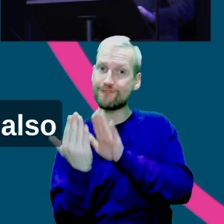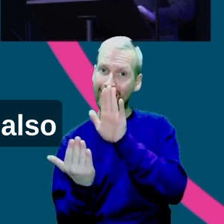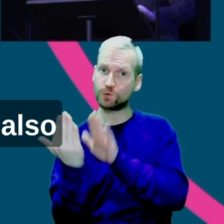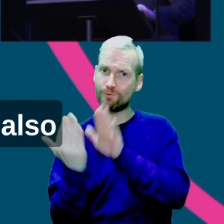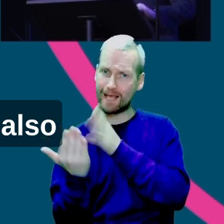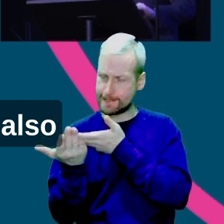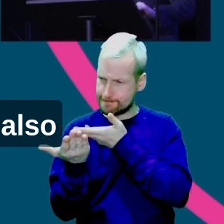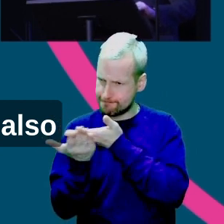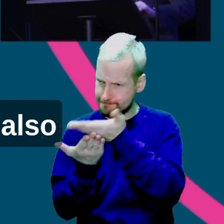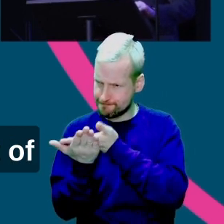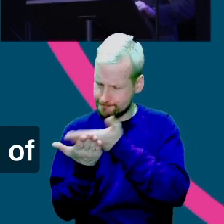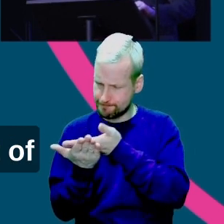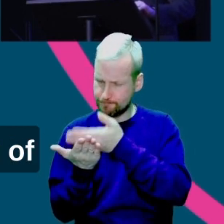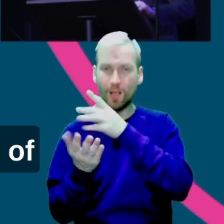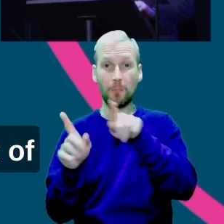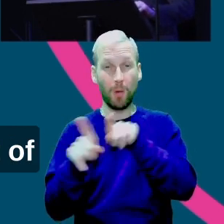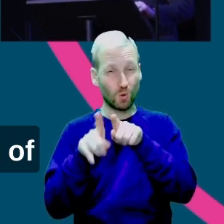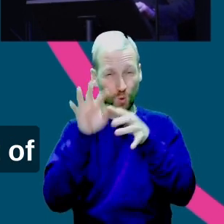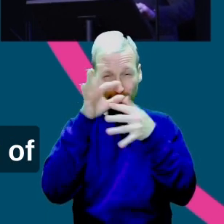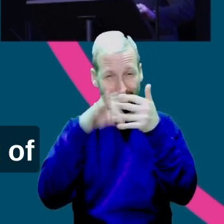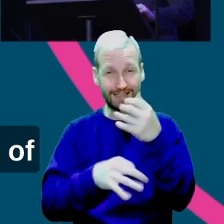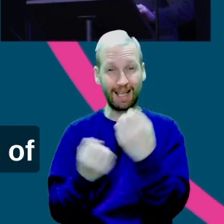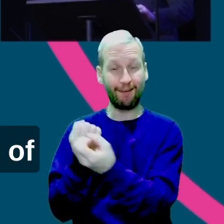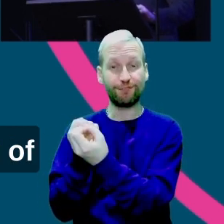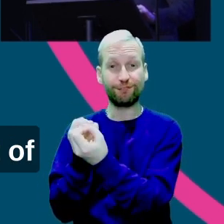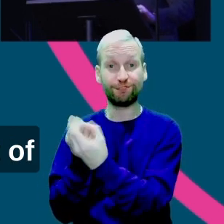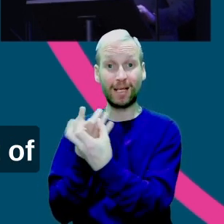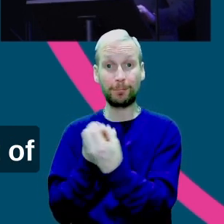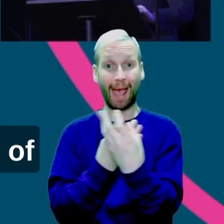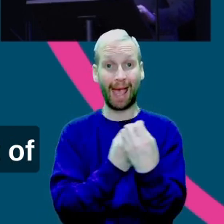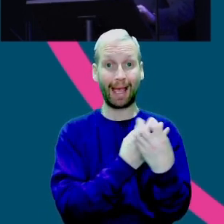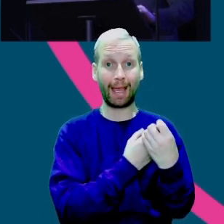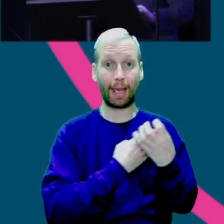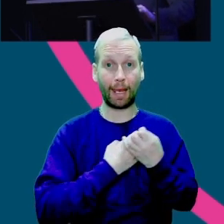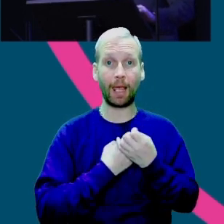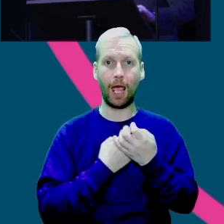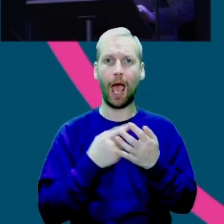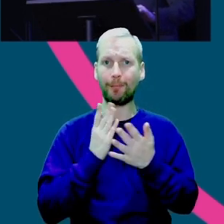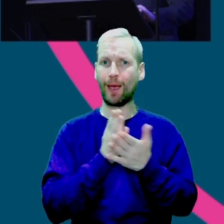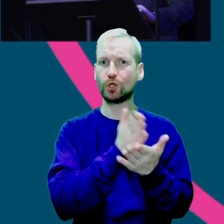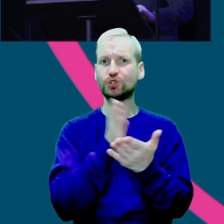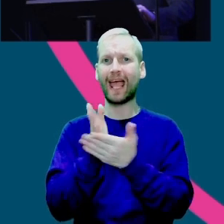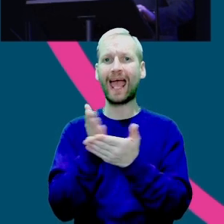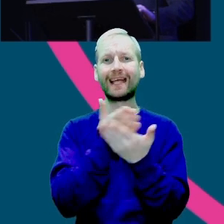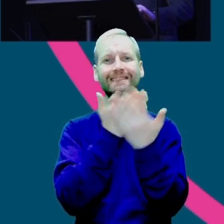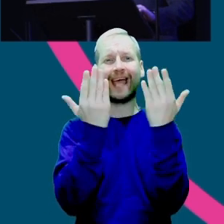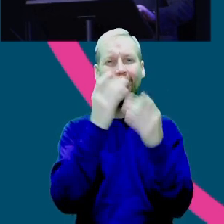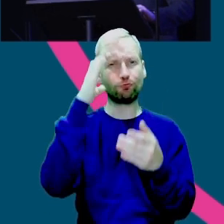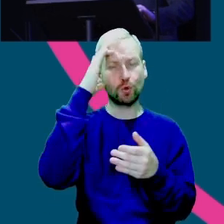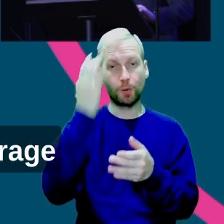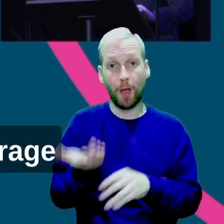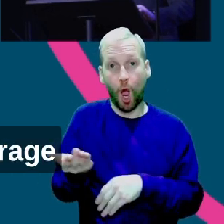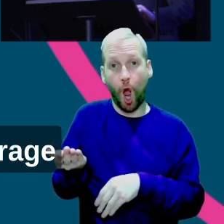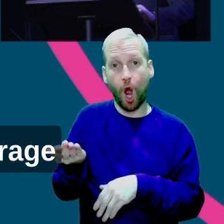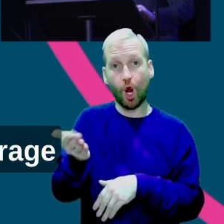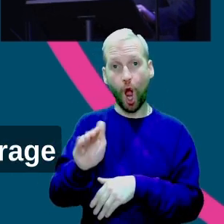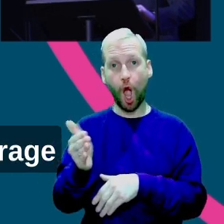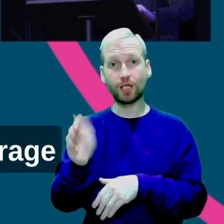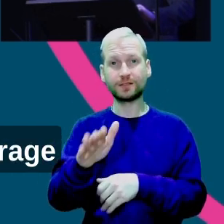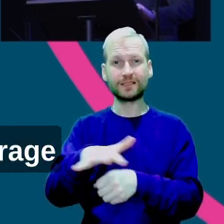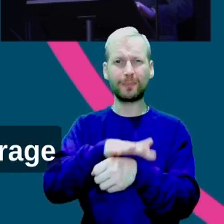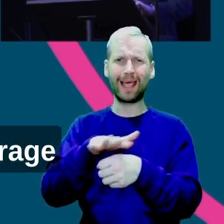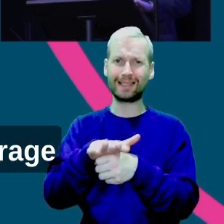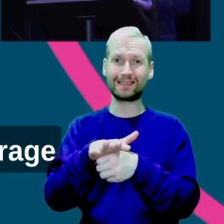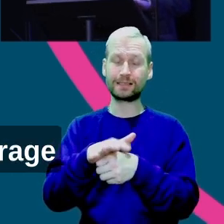inpatients, and also then detailed feedback being used in the development of the shared day room and garden spaces. And again, we